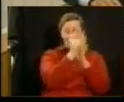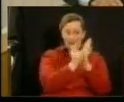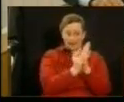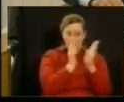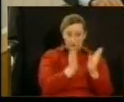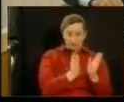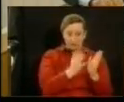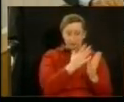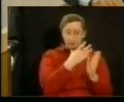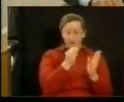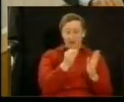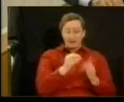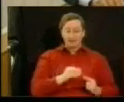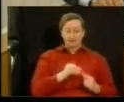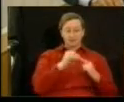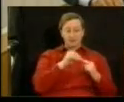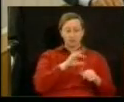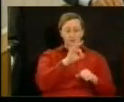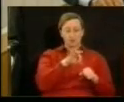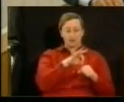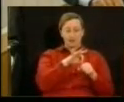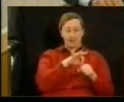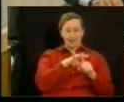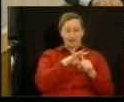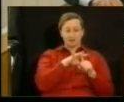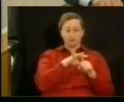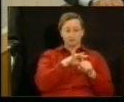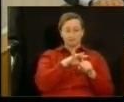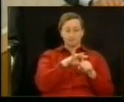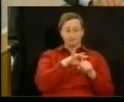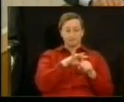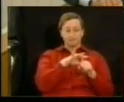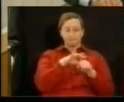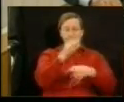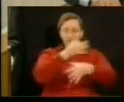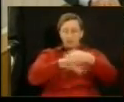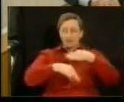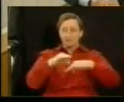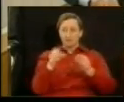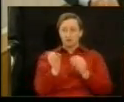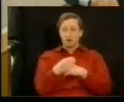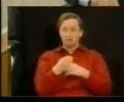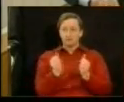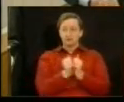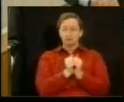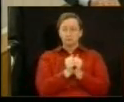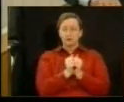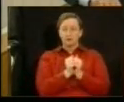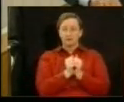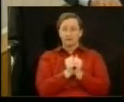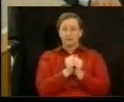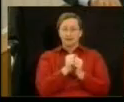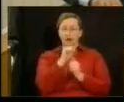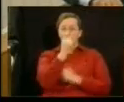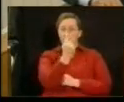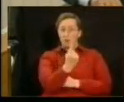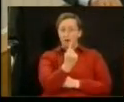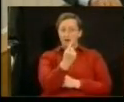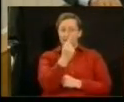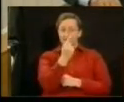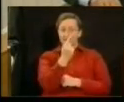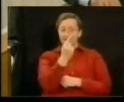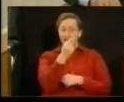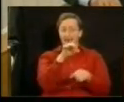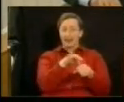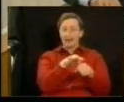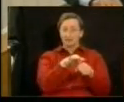ask for a special election to fill these offices, with the caveat being that it be a single election, winner take